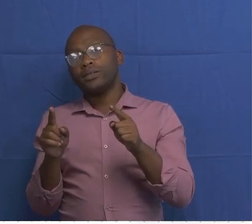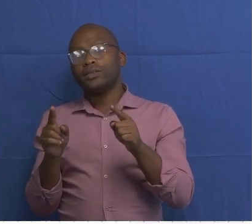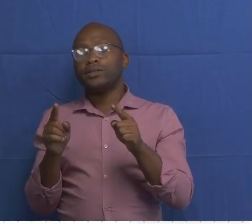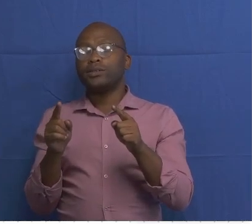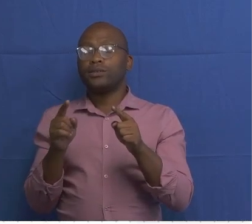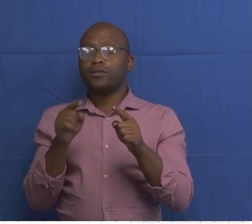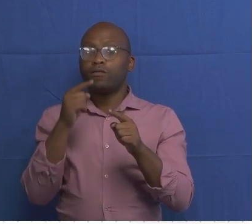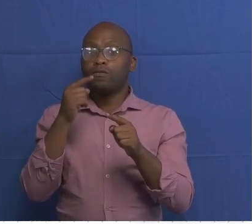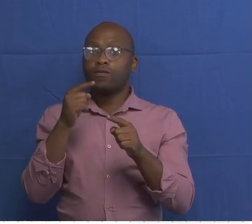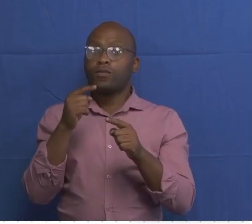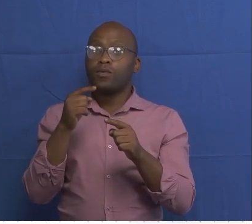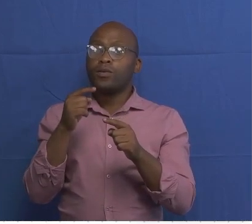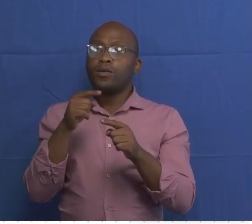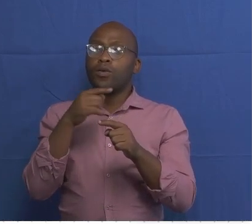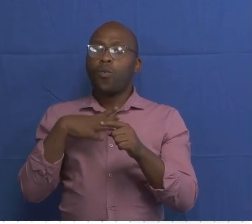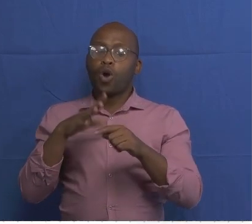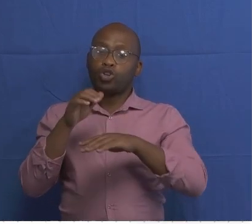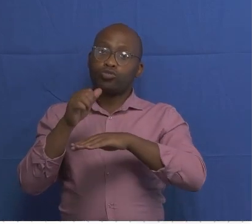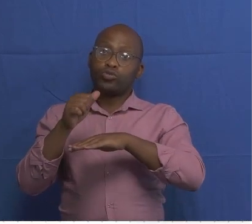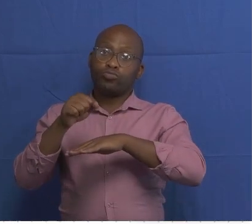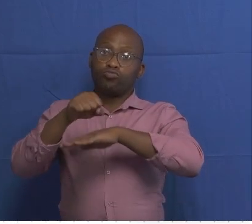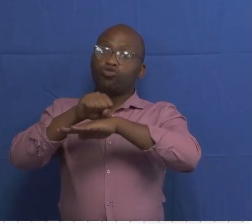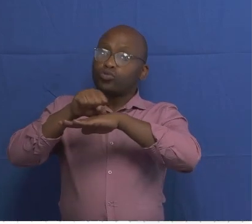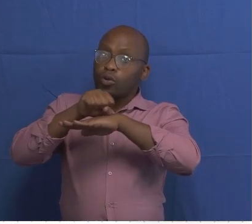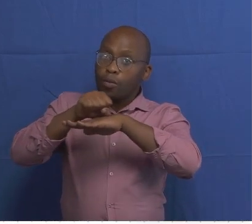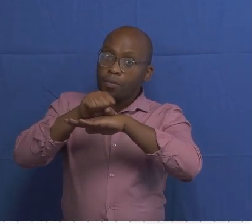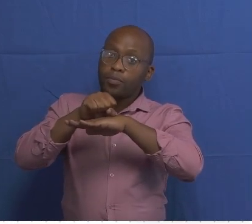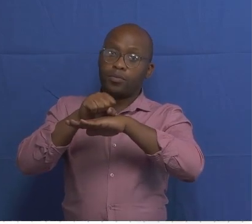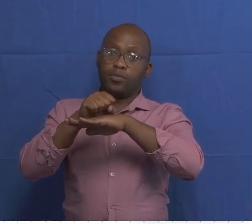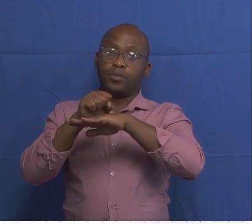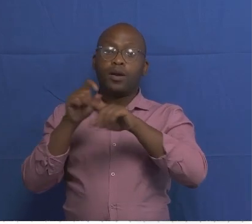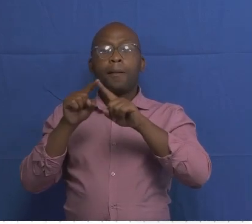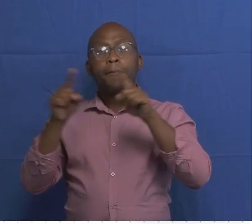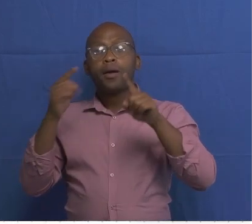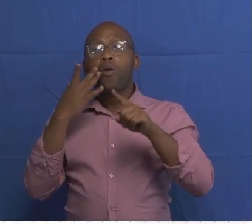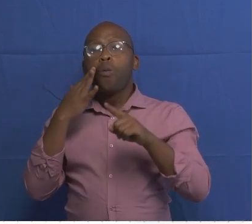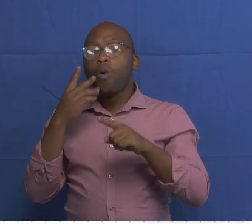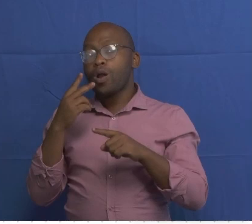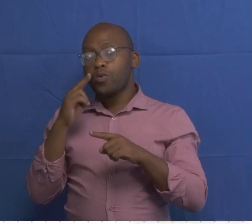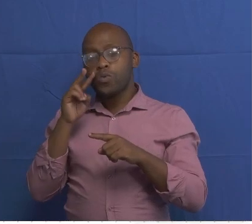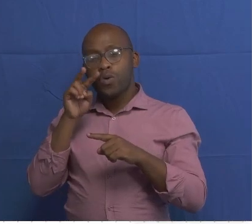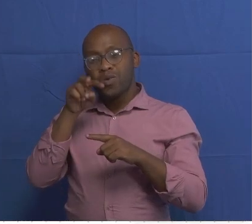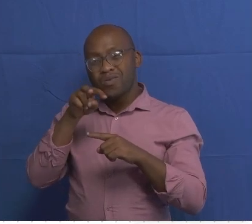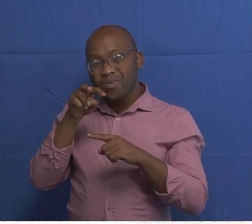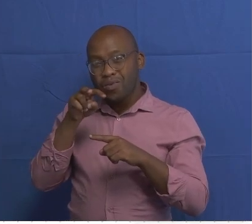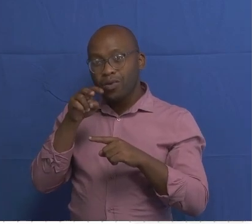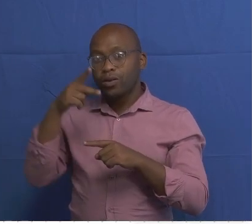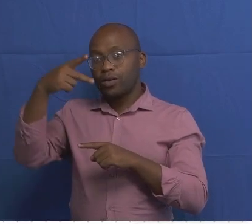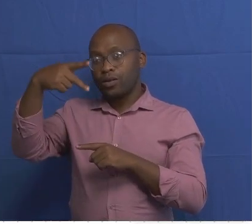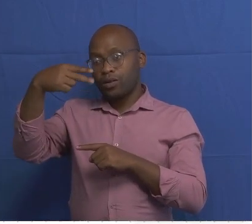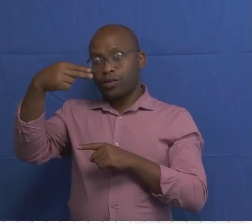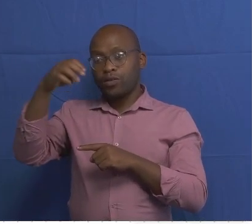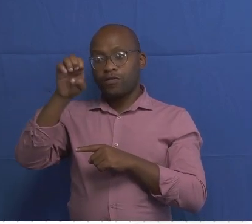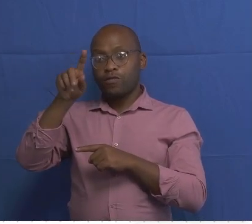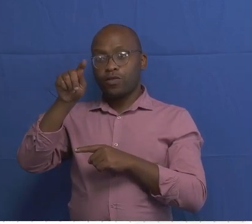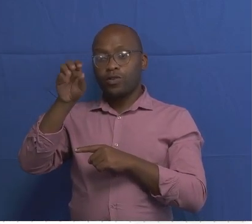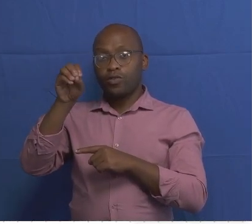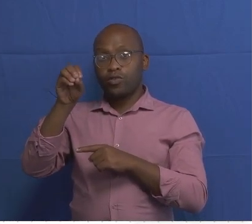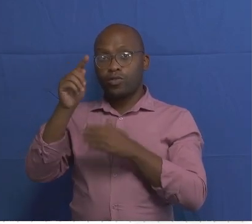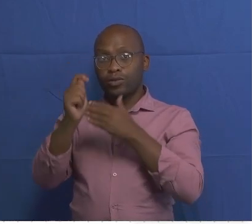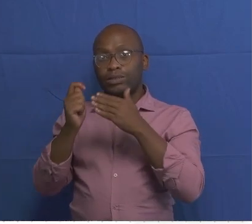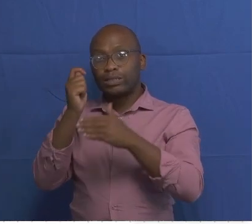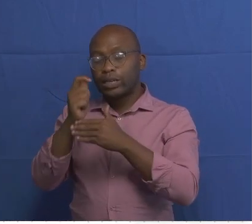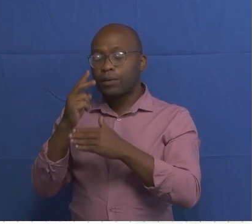are dominant. And now if we look at the phenotype, we can see short, which is a